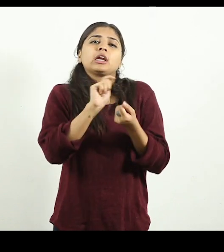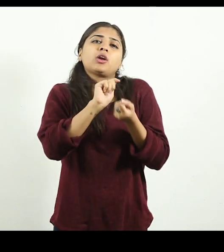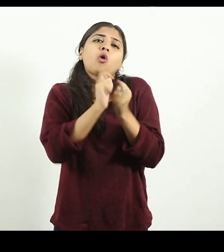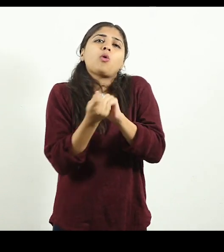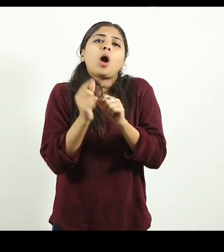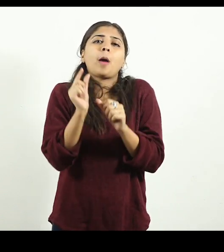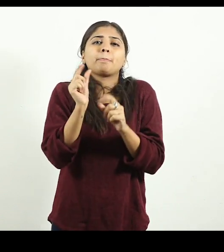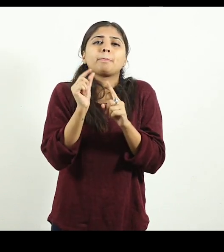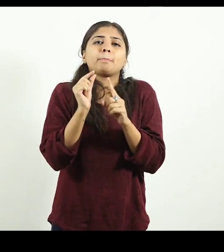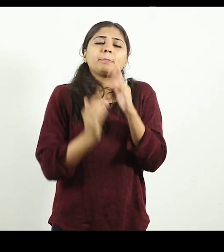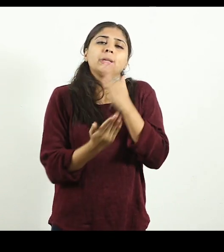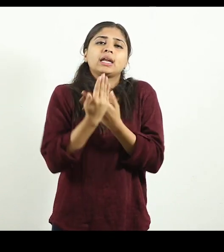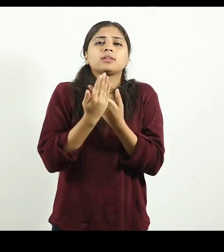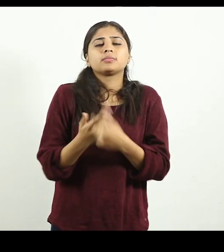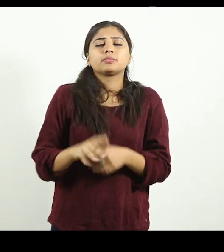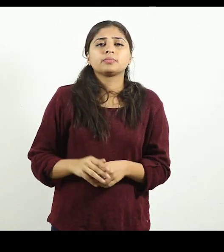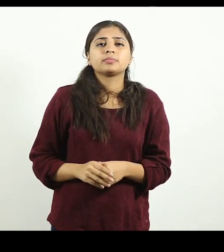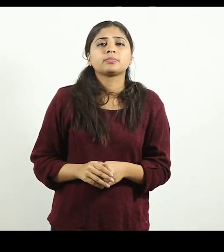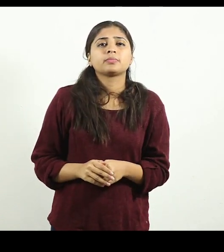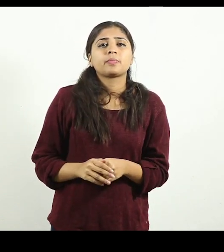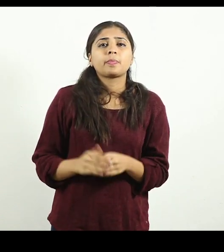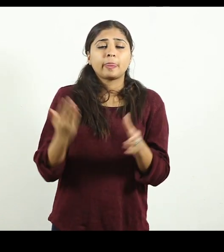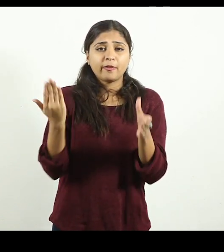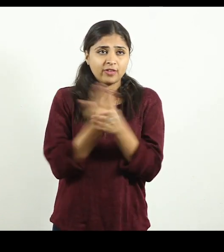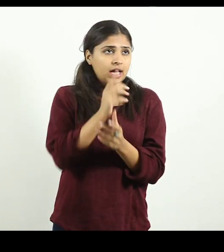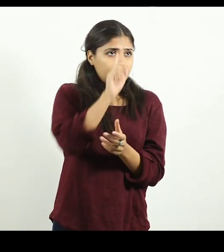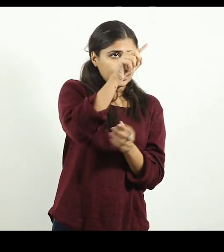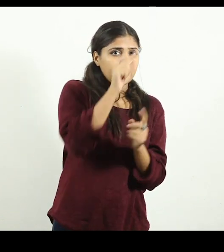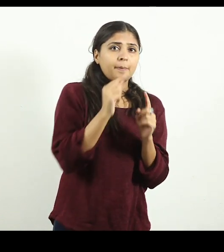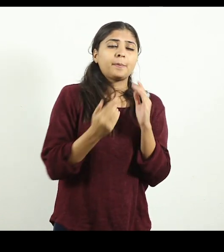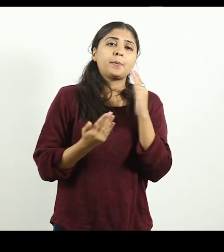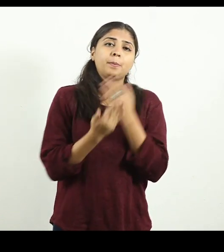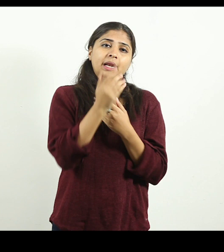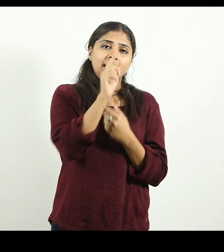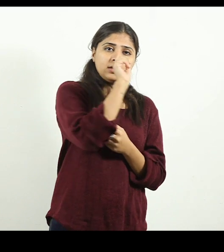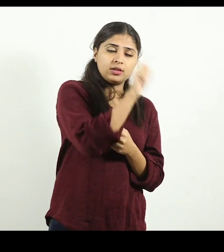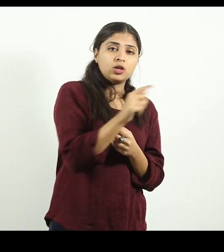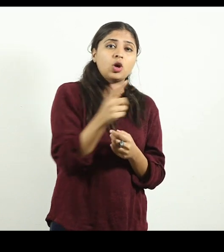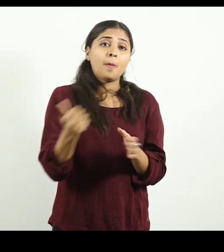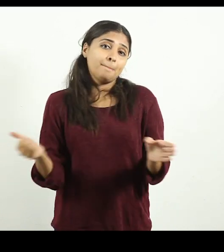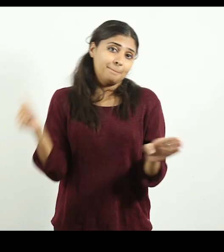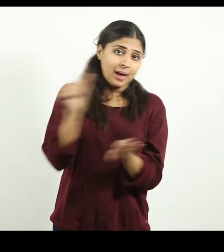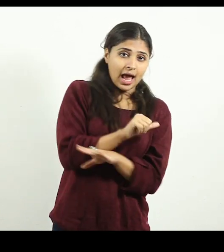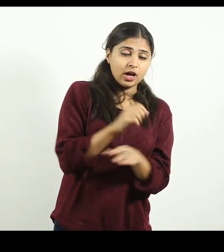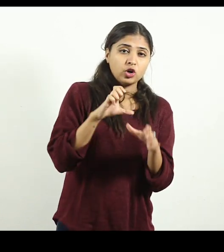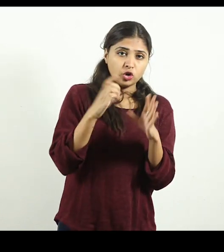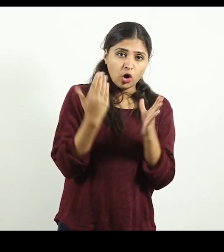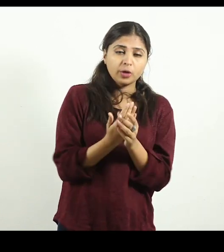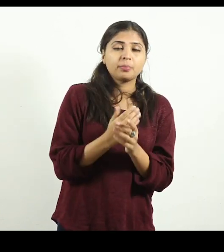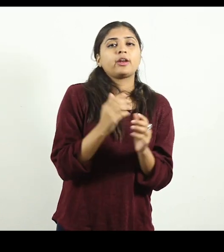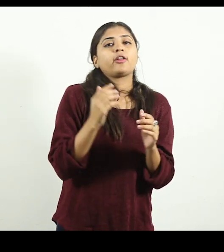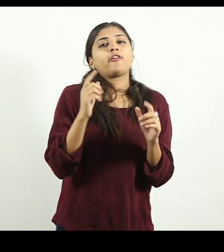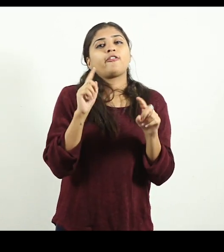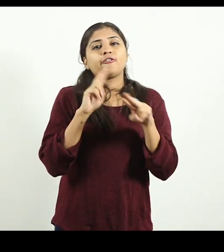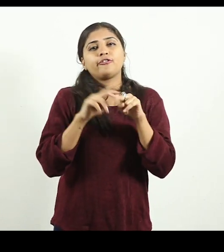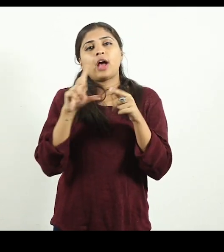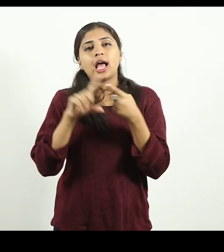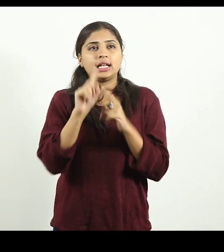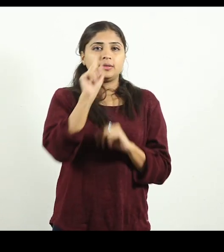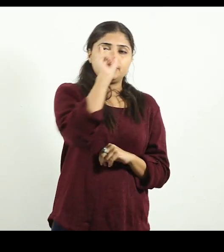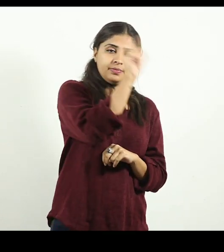setting, the preview is automatically updated. Click the File tab and then click Print. To go back to the document, click the File